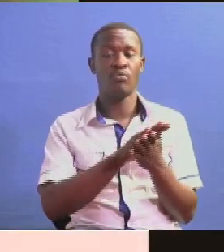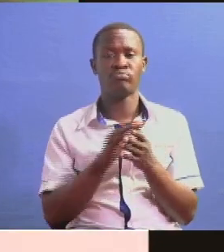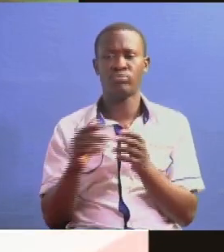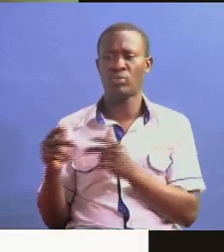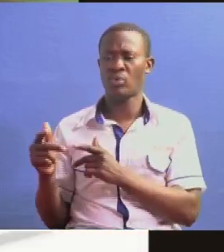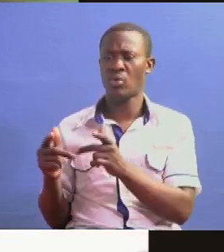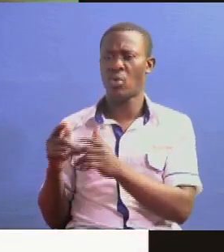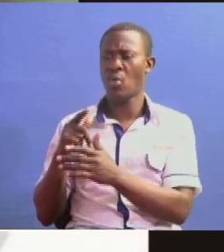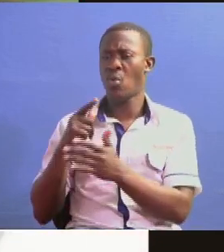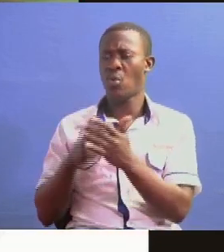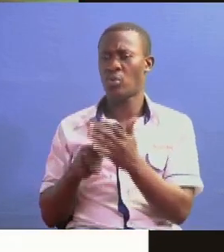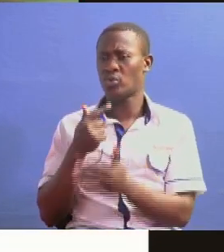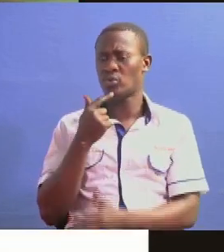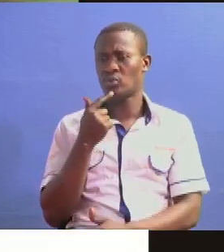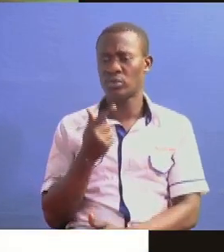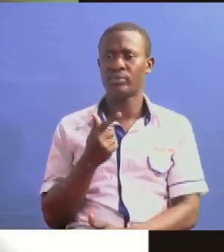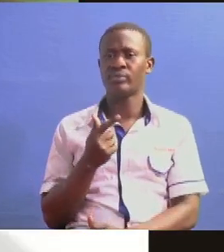consideration what people are saying.